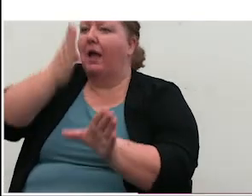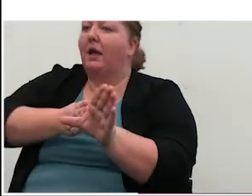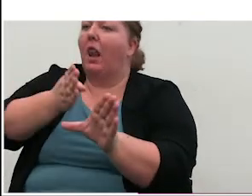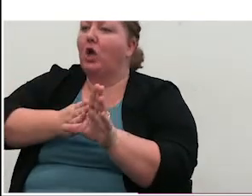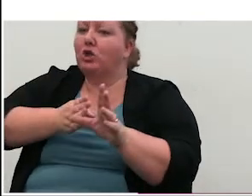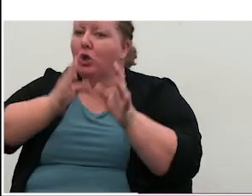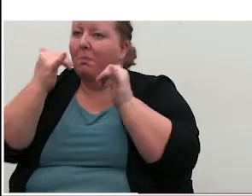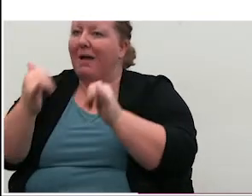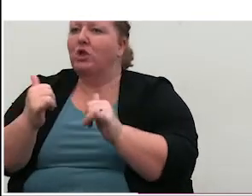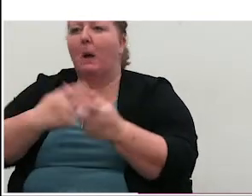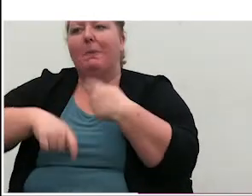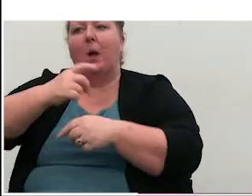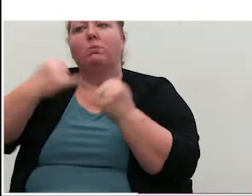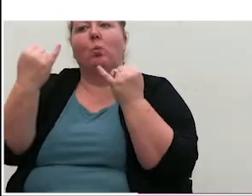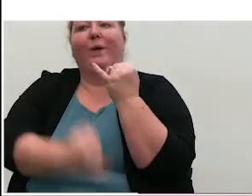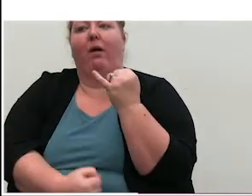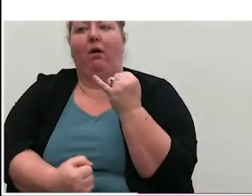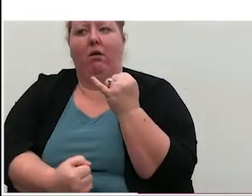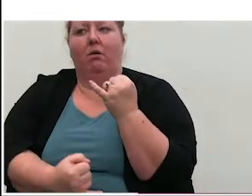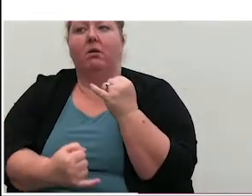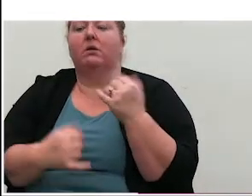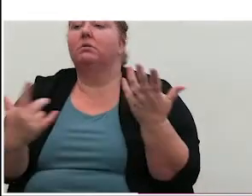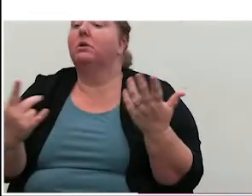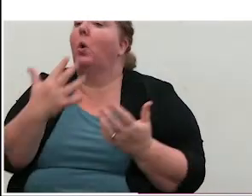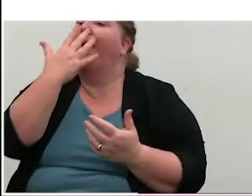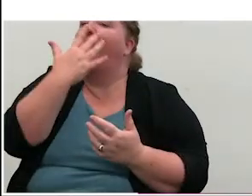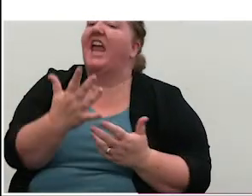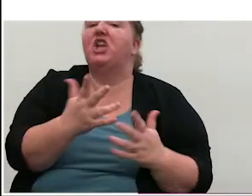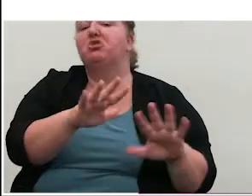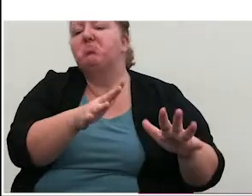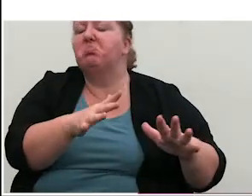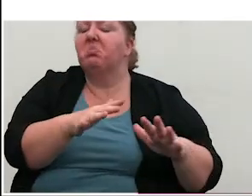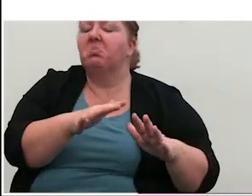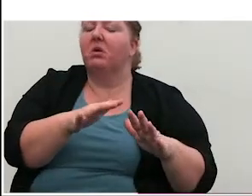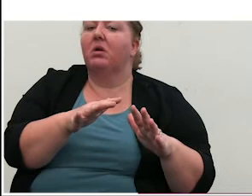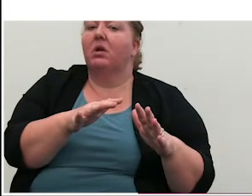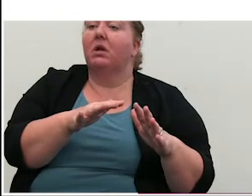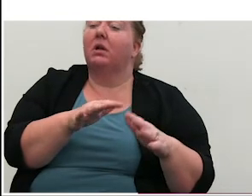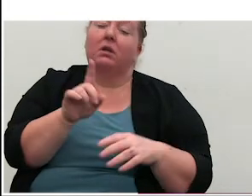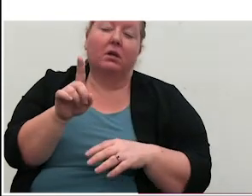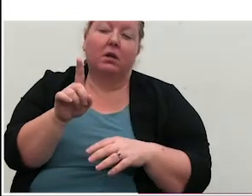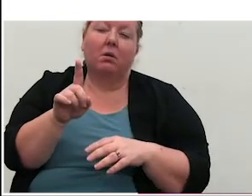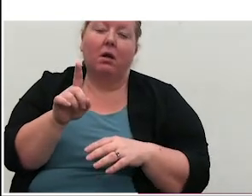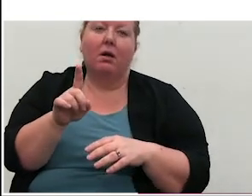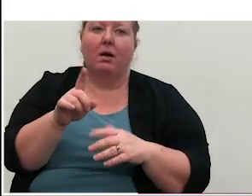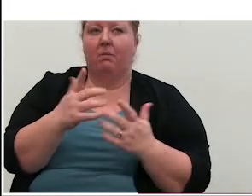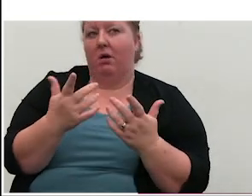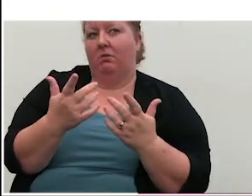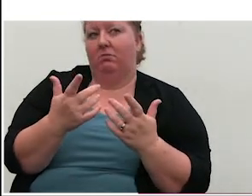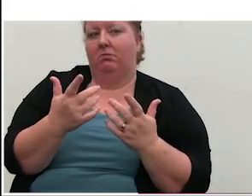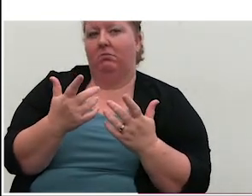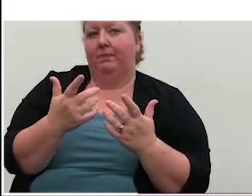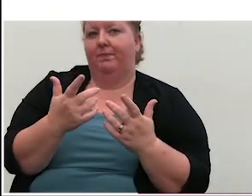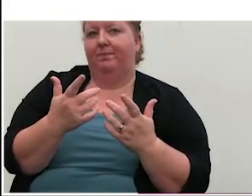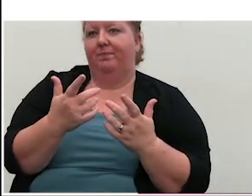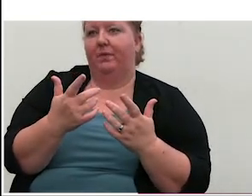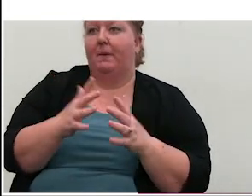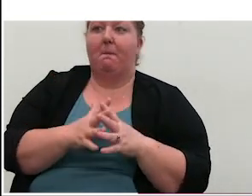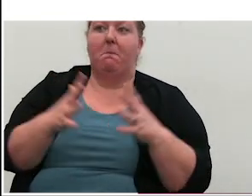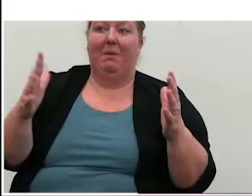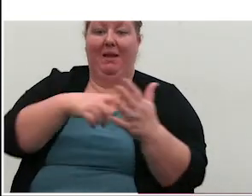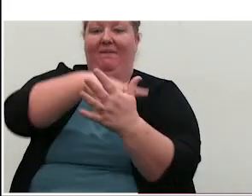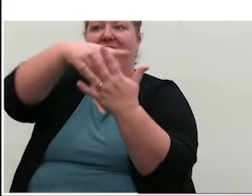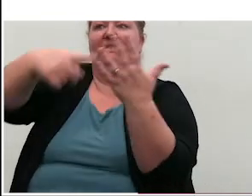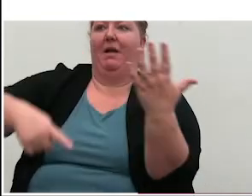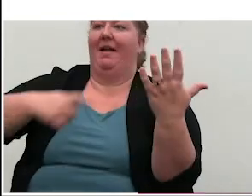lot weaker. So age, not bad, but things like what are called the big